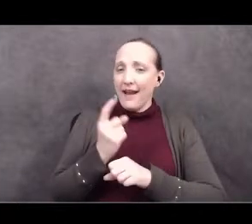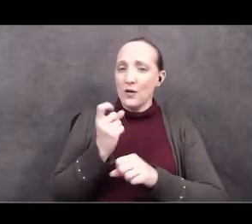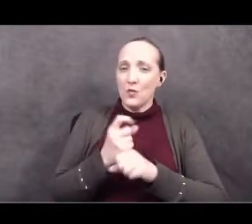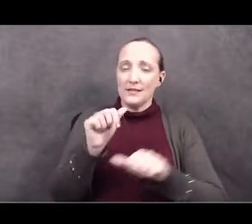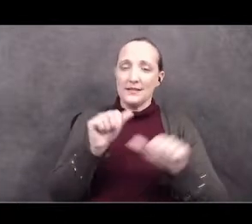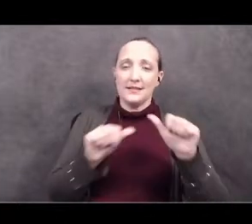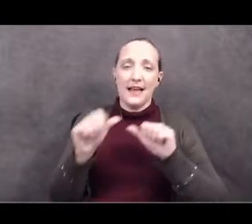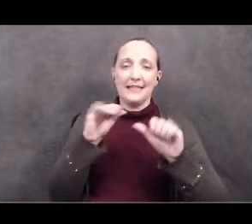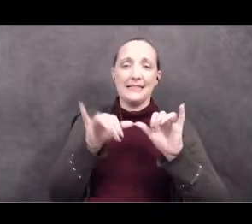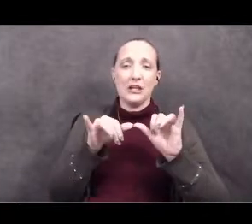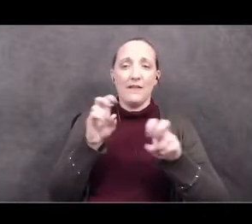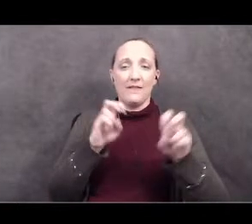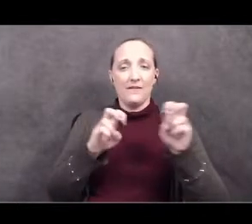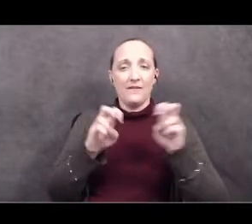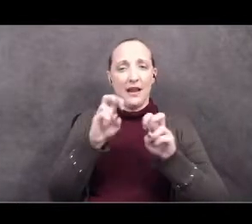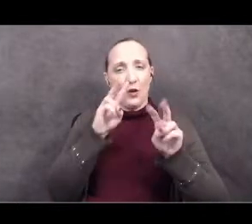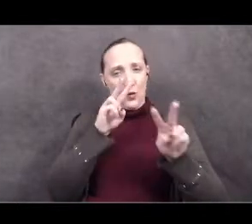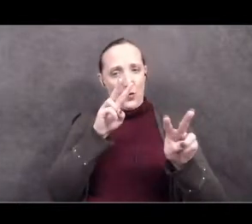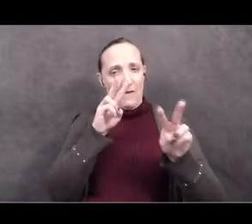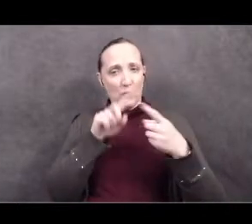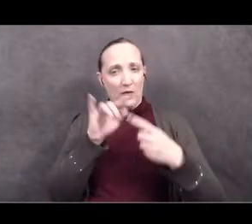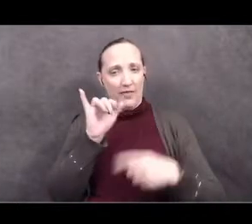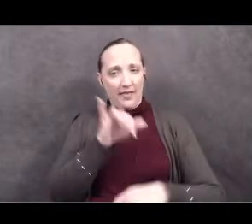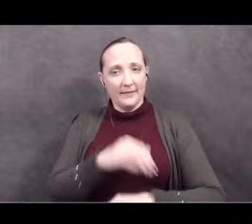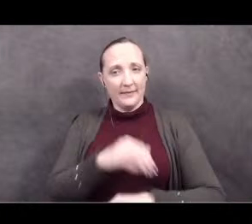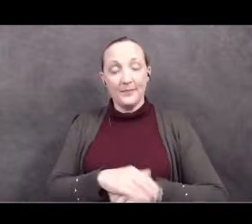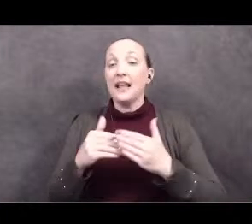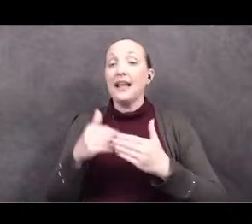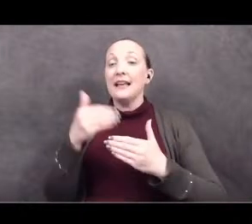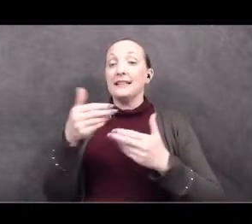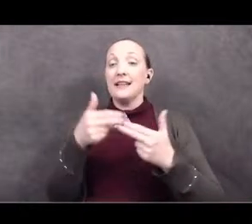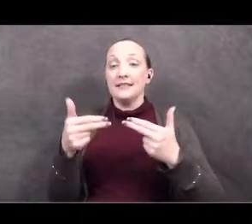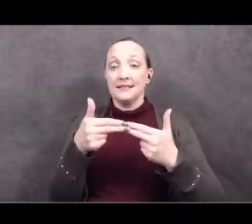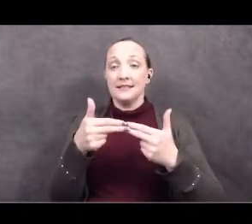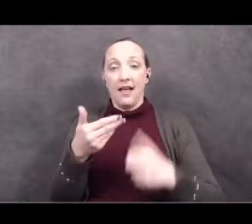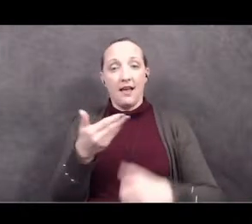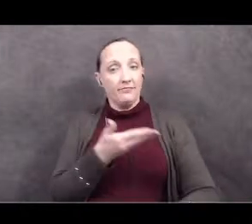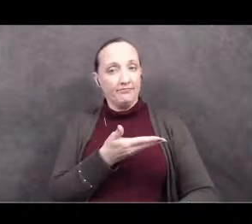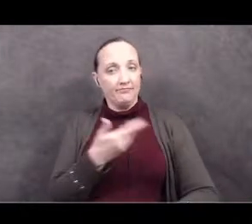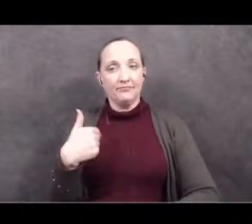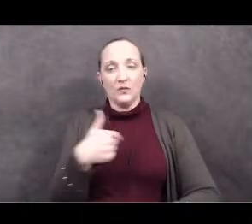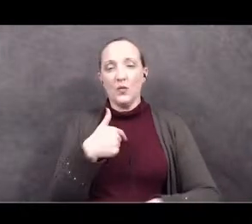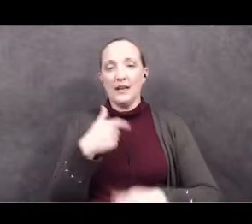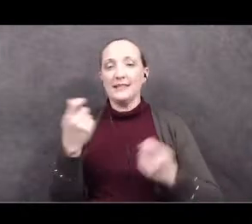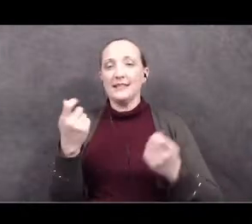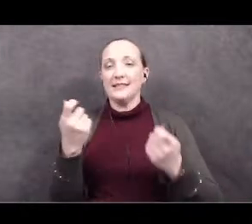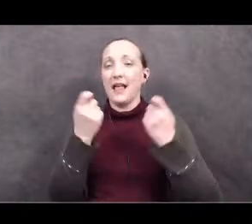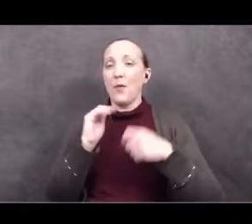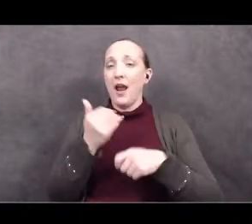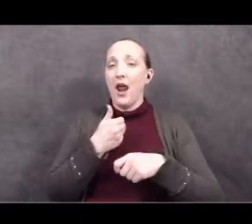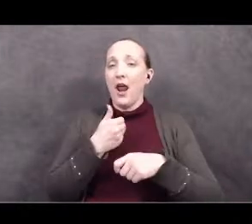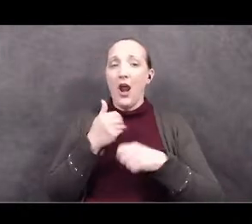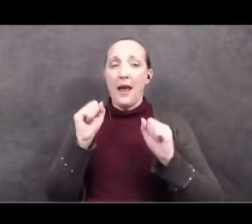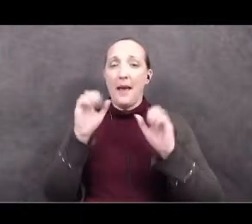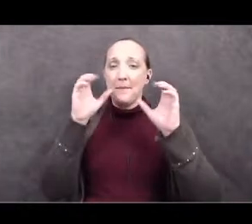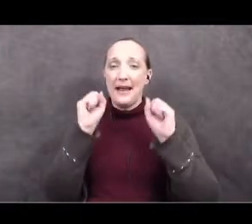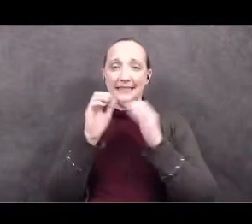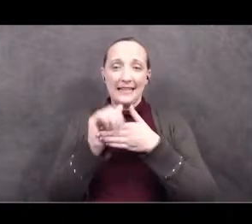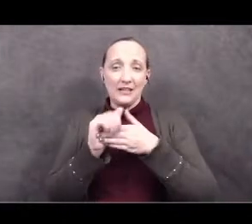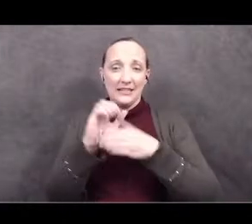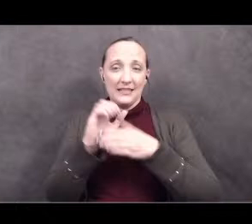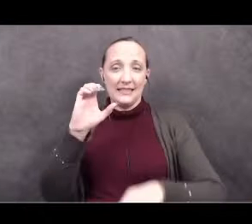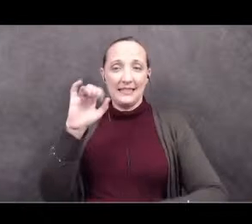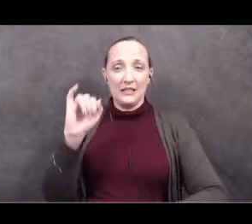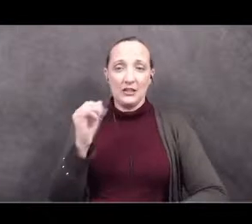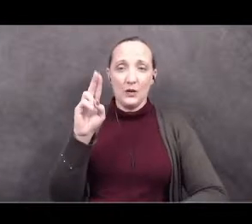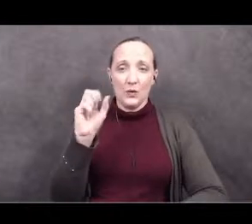that next slide please so again we continue to celebrate our amazing leaders and cjsd uh